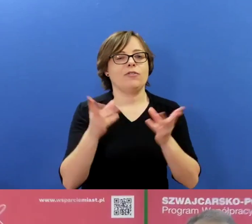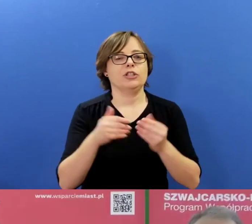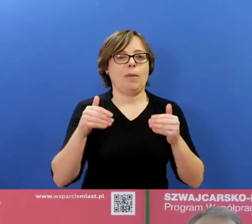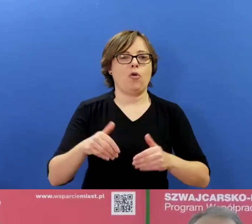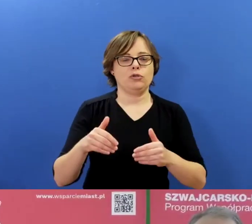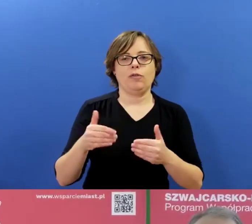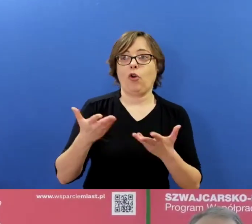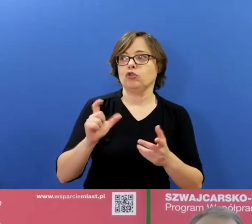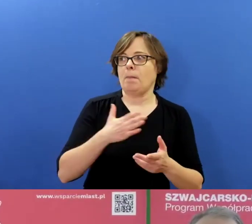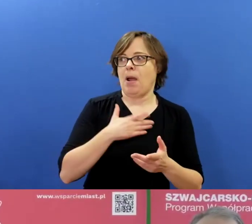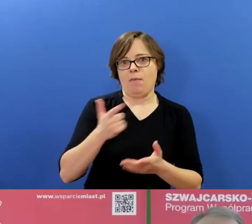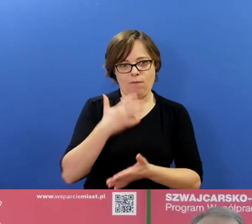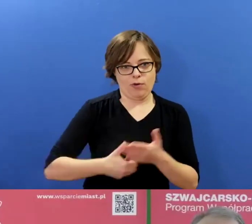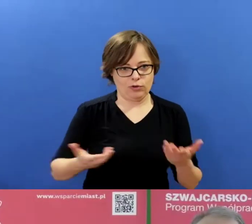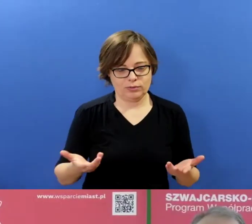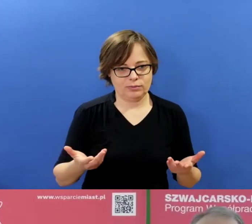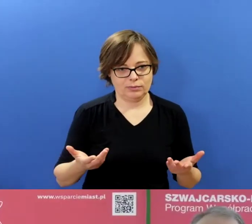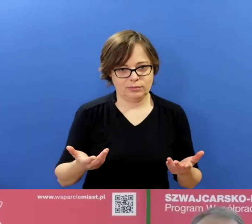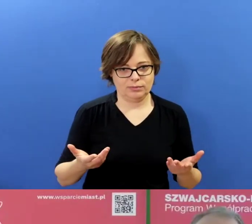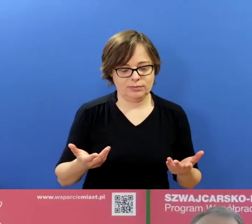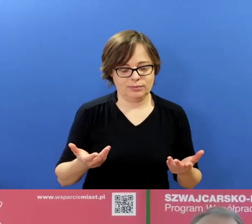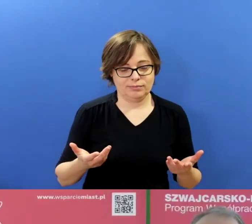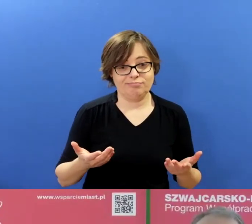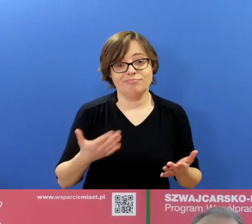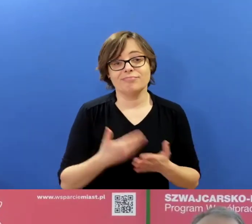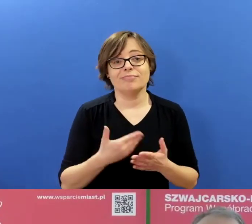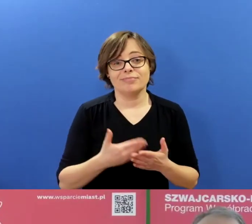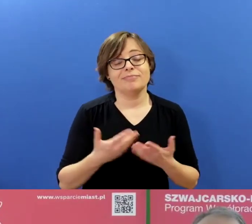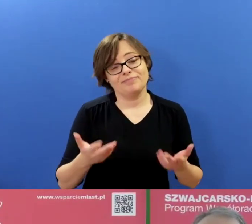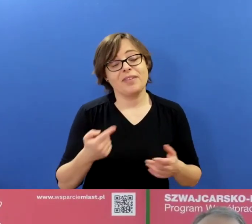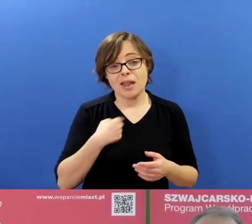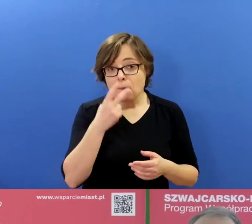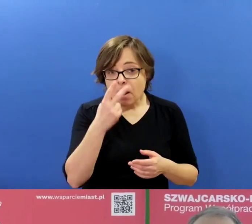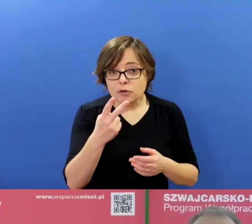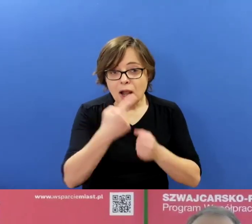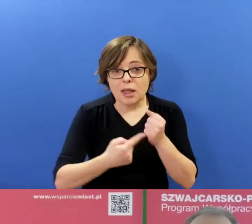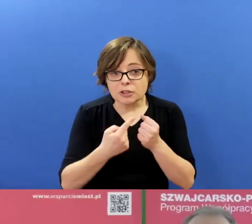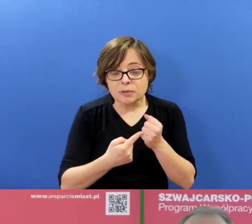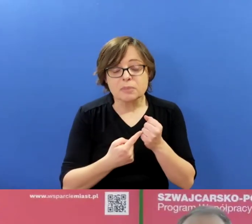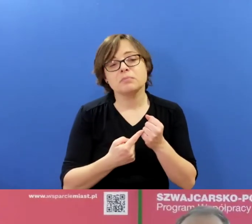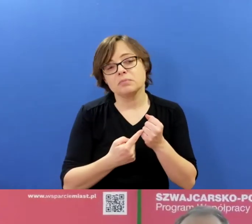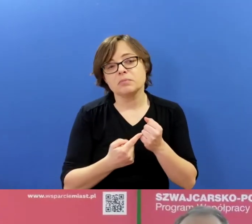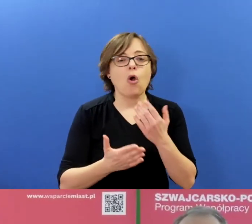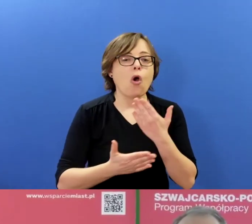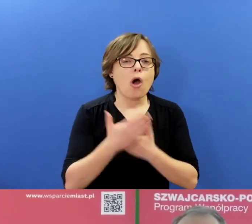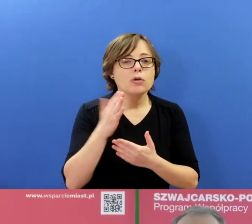I was looking at some of the numbers, and the average of participation in public voting is a little